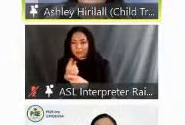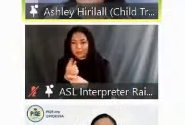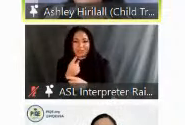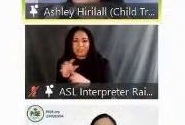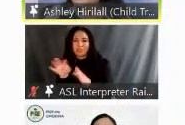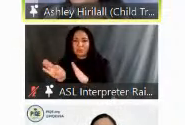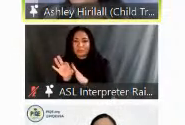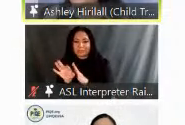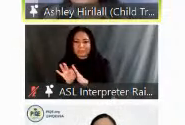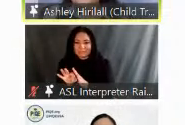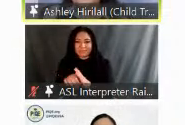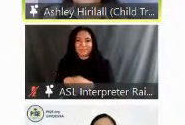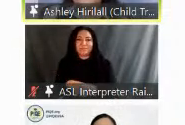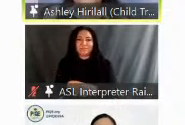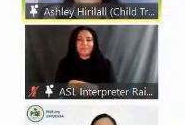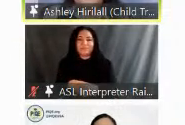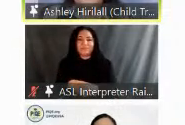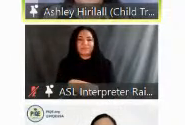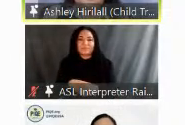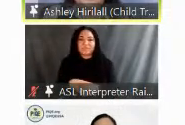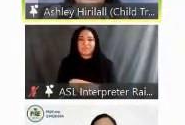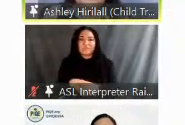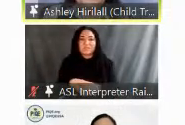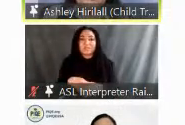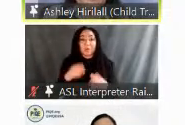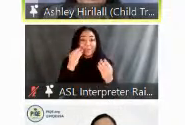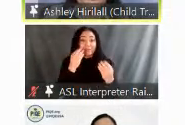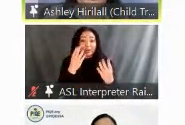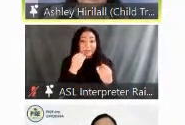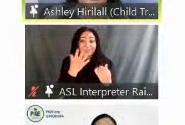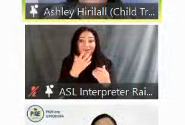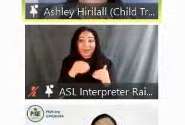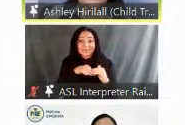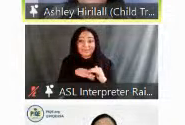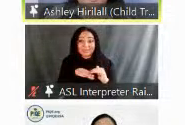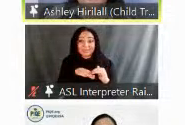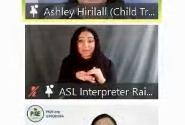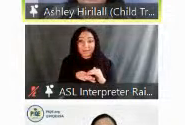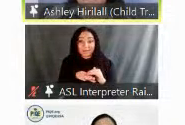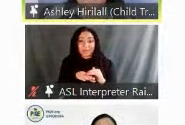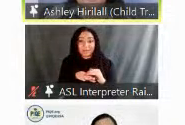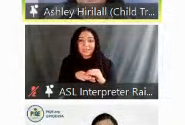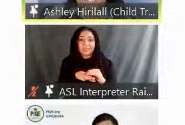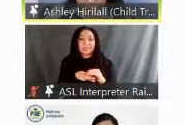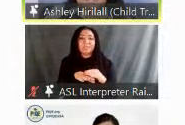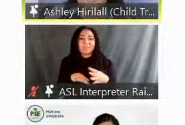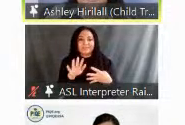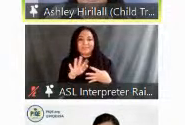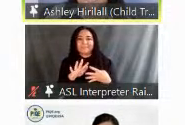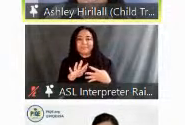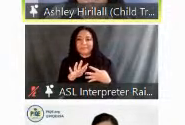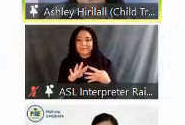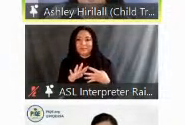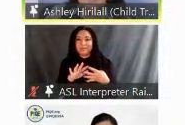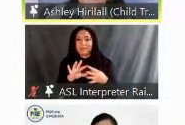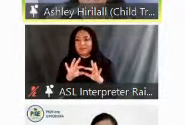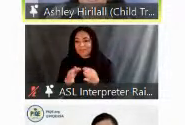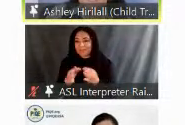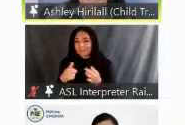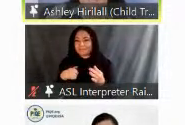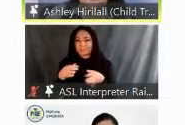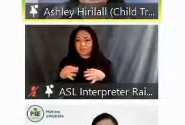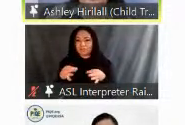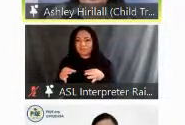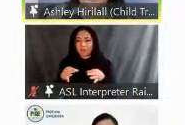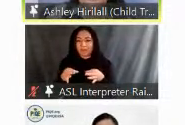that, looking at the first dimension, information and accessibility, this family that I described in the scenario may